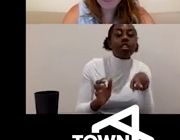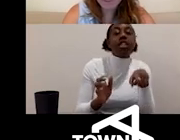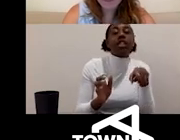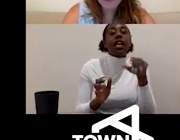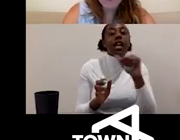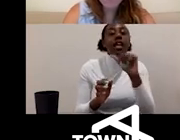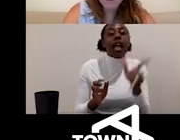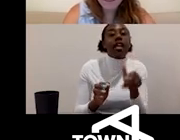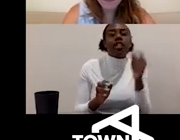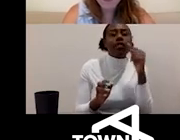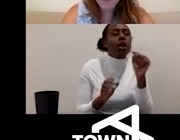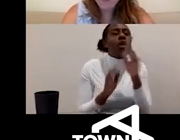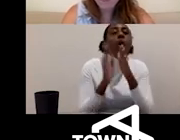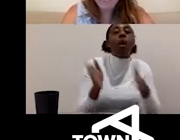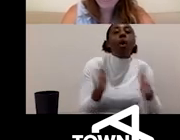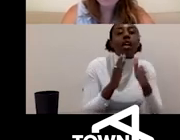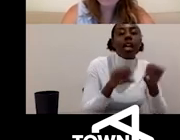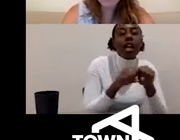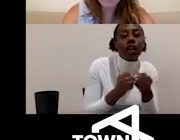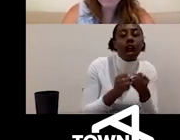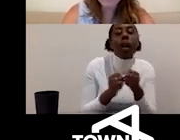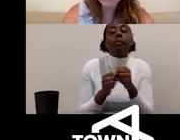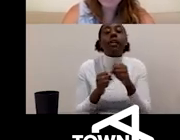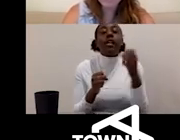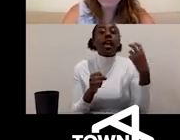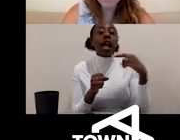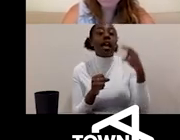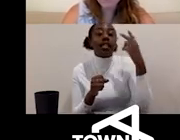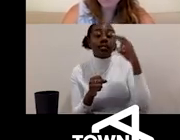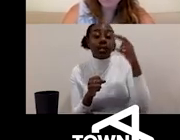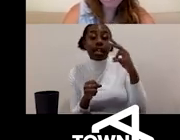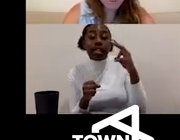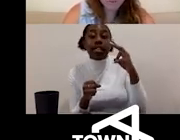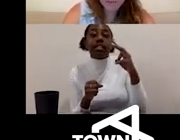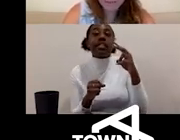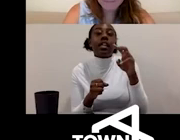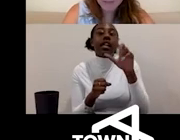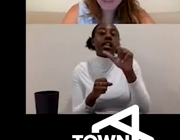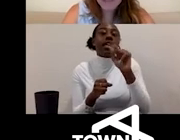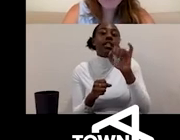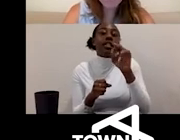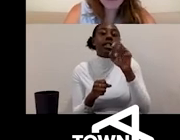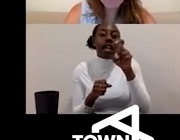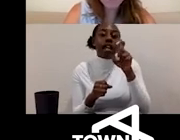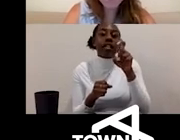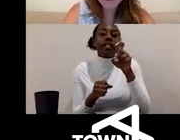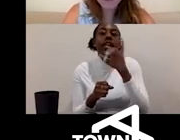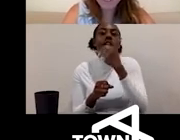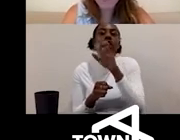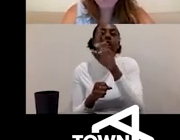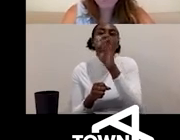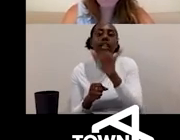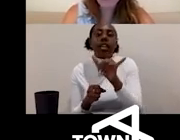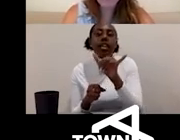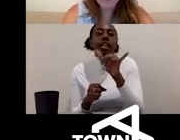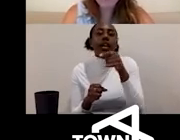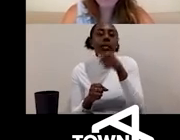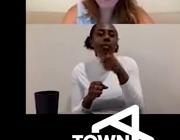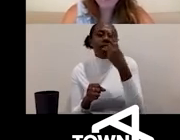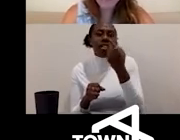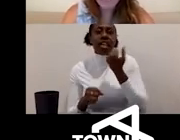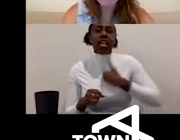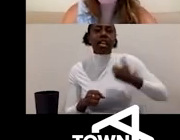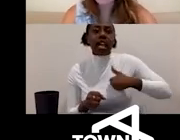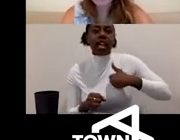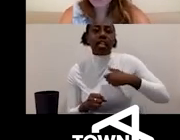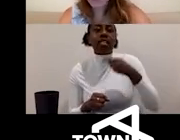crime purposes, Latinx communities in New Jersey and Alabama because they are in street gangs, and Black people in Georgia to find Black